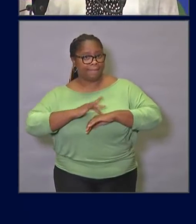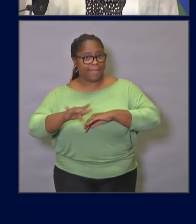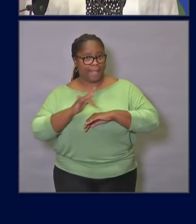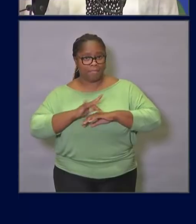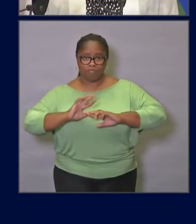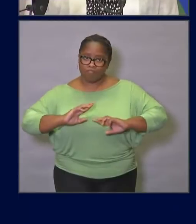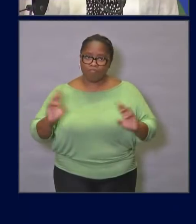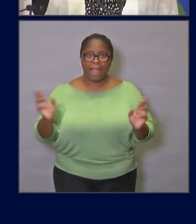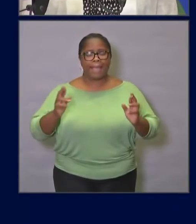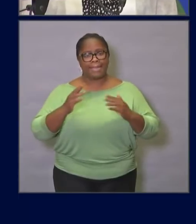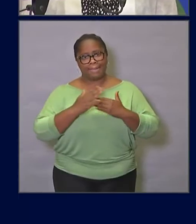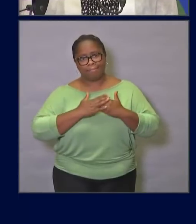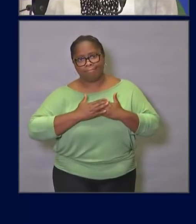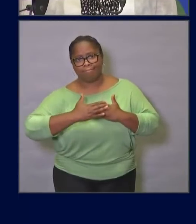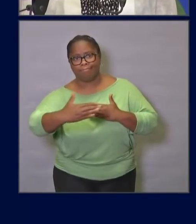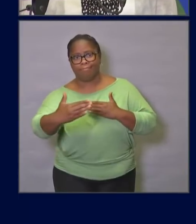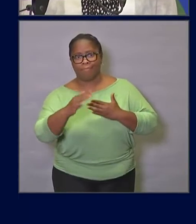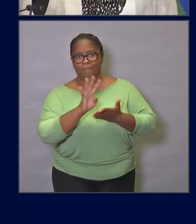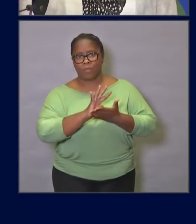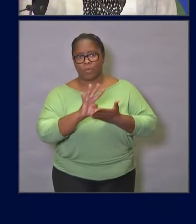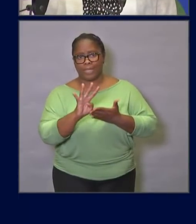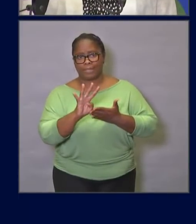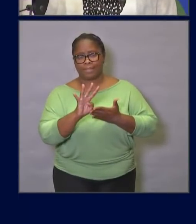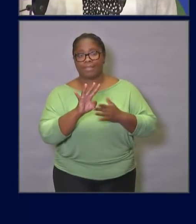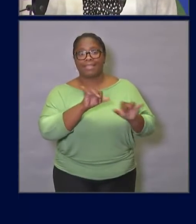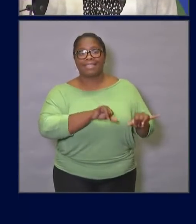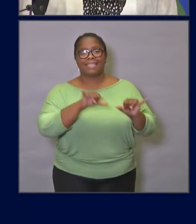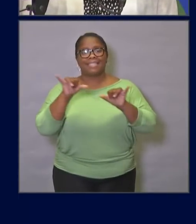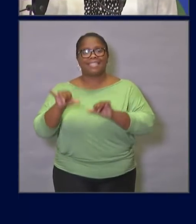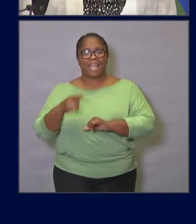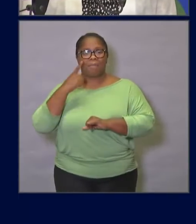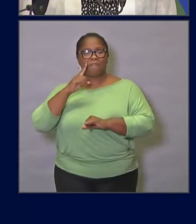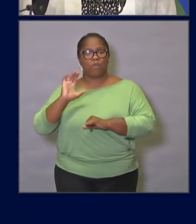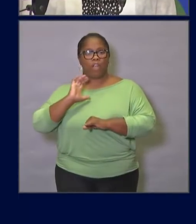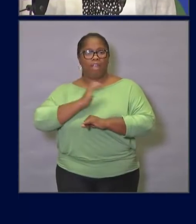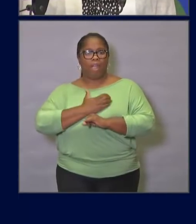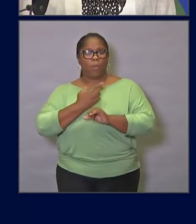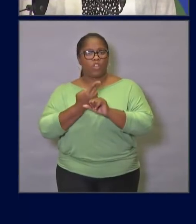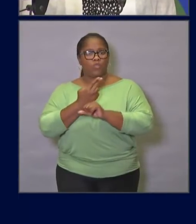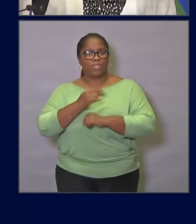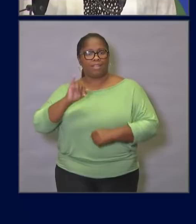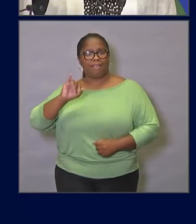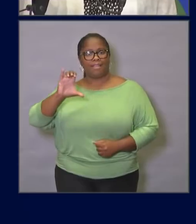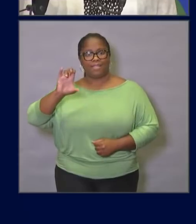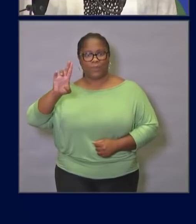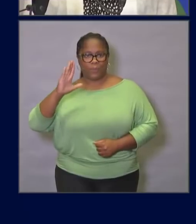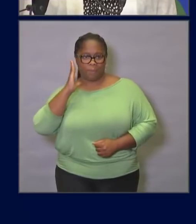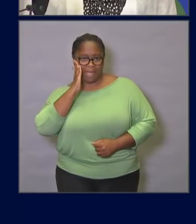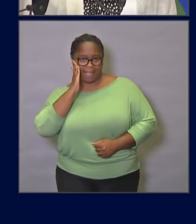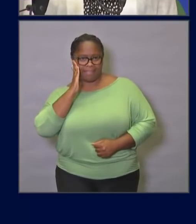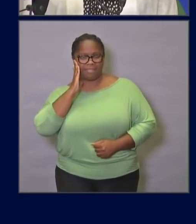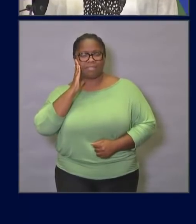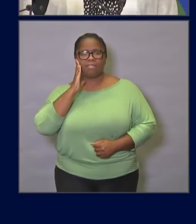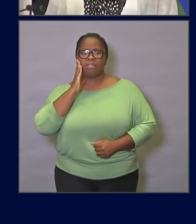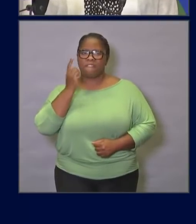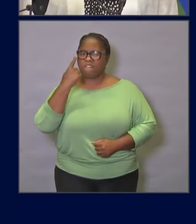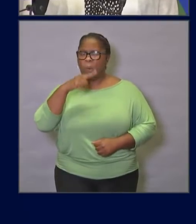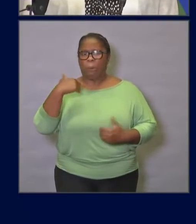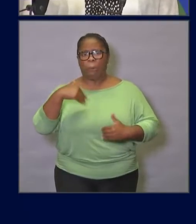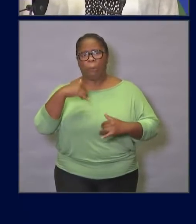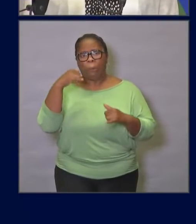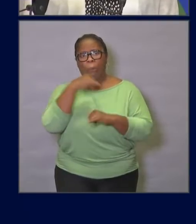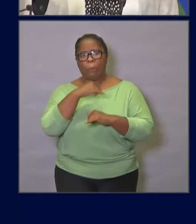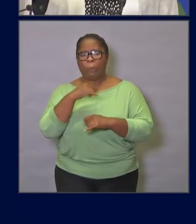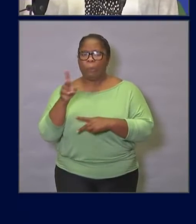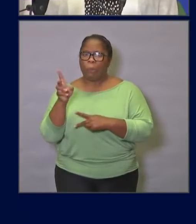of hospital beds. The same thing applies to our projections for the utilization of ICU beds, intensive care unit beds, as well as to